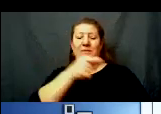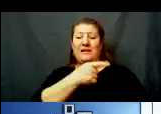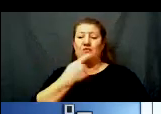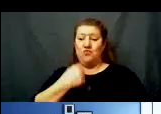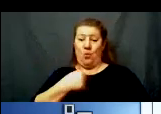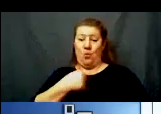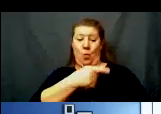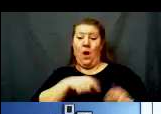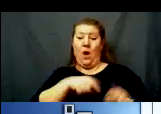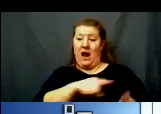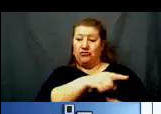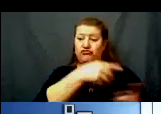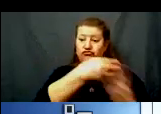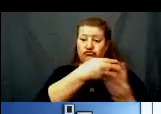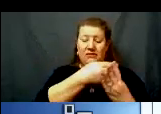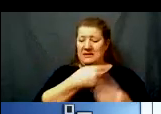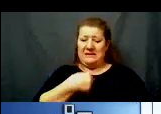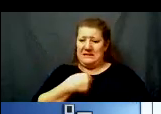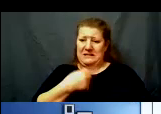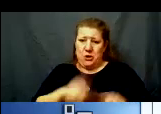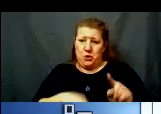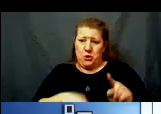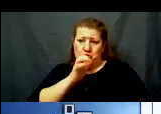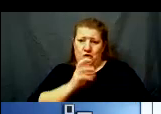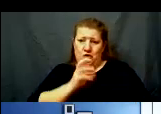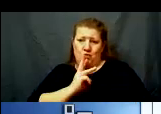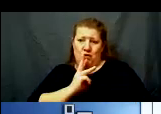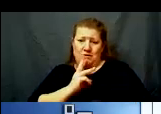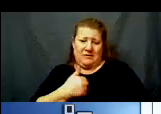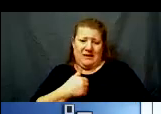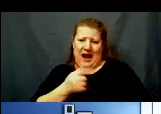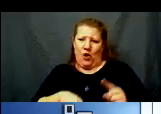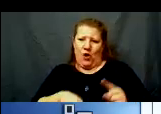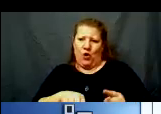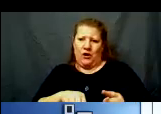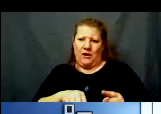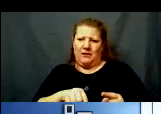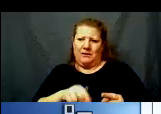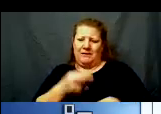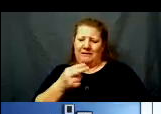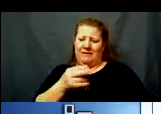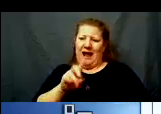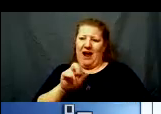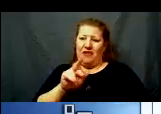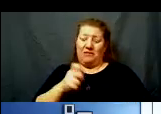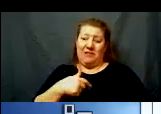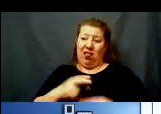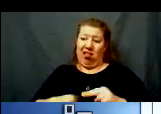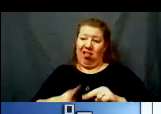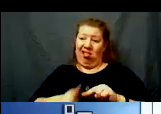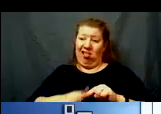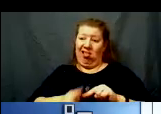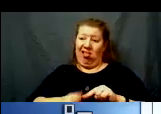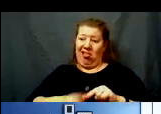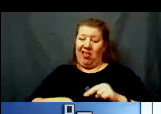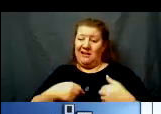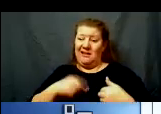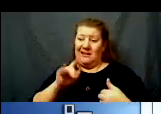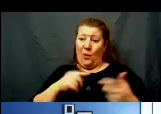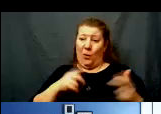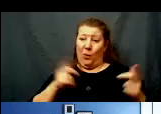prison, quote, I couldn't drink the water, so I couldn't even hydrate myself. So I lost a lot of weight, end quote. This